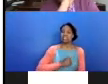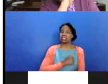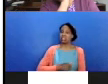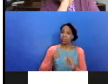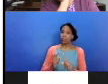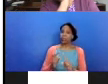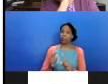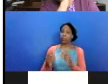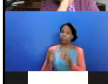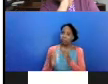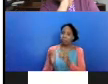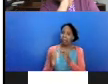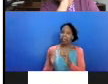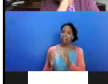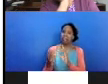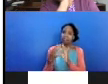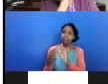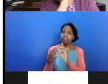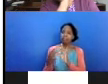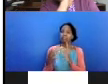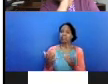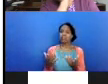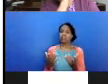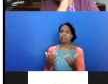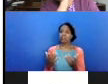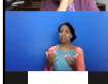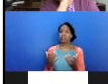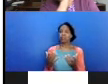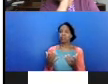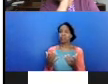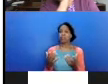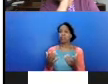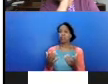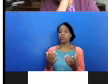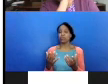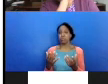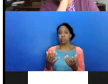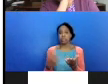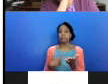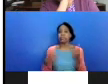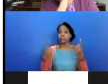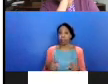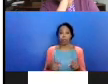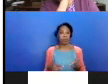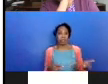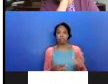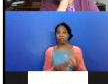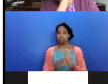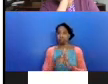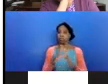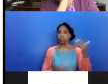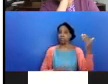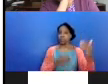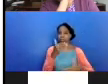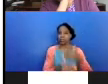to make some progress, or even they were making progress together, she was coming in saying that he made progress after using abuse. We had this kind of cycle